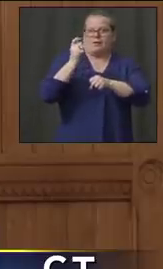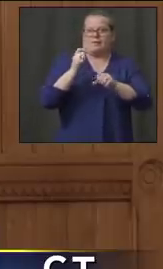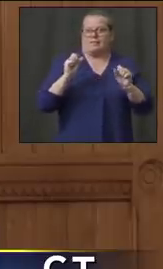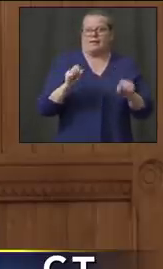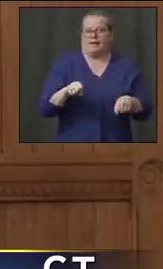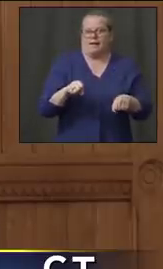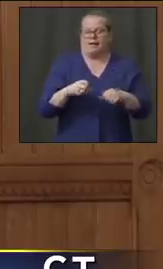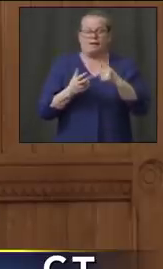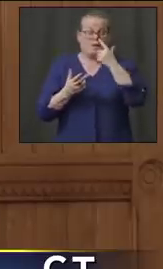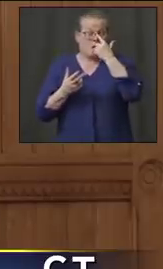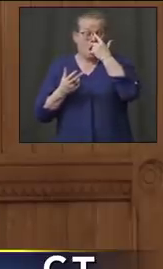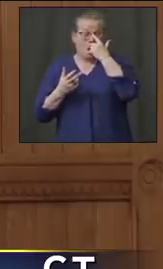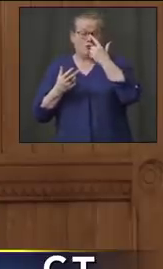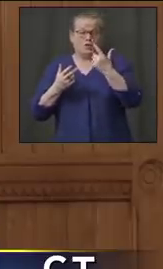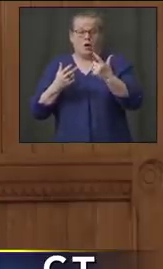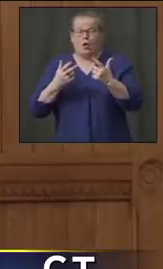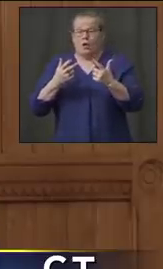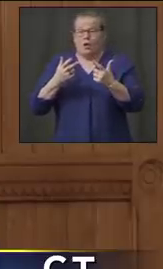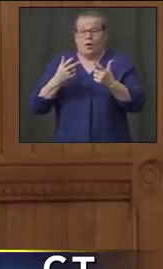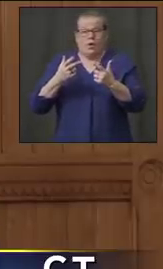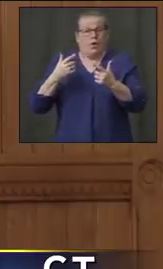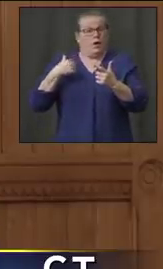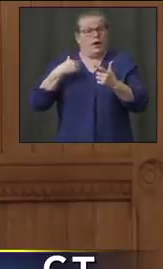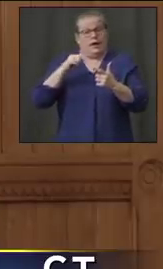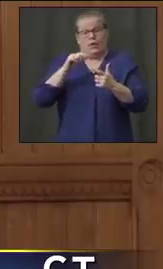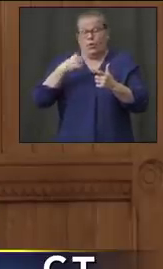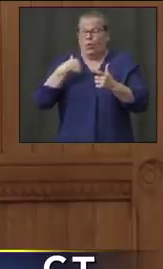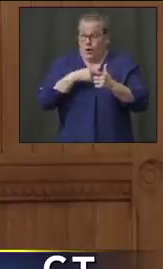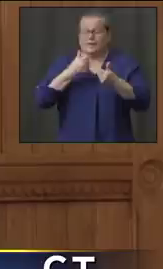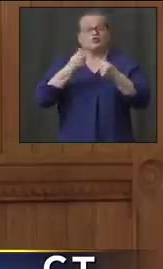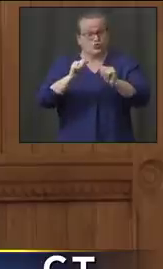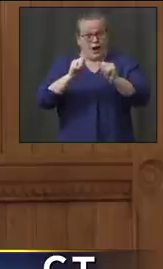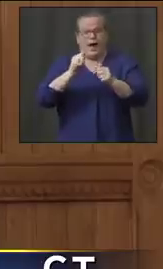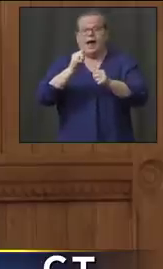for through this, and if we need to allocate more, we will.